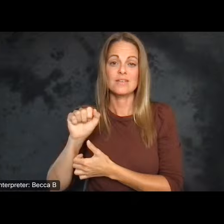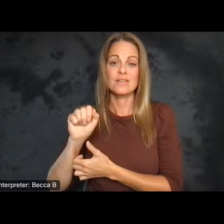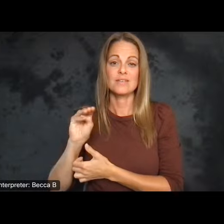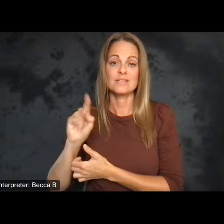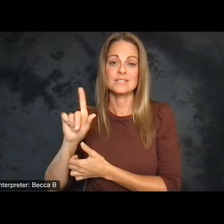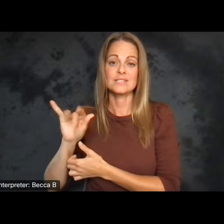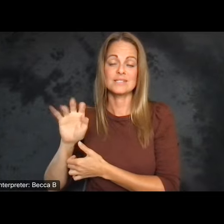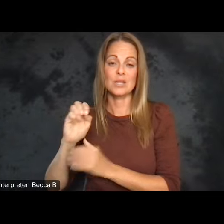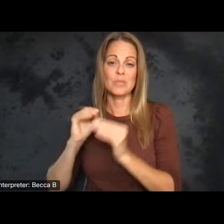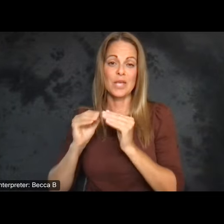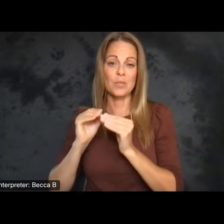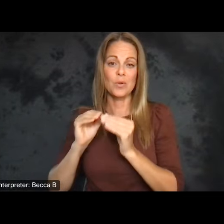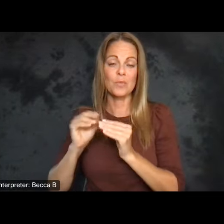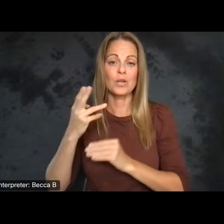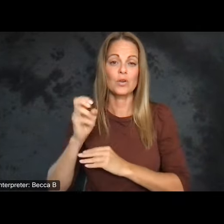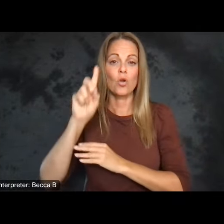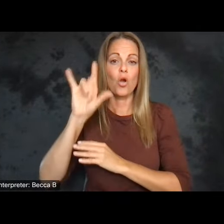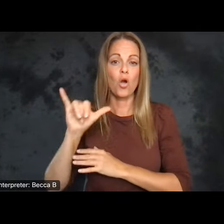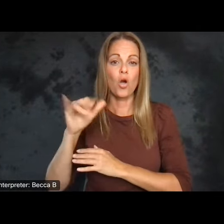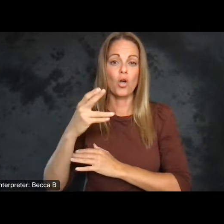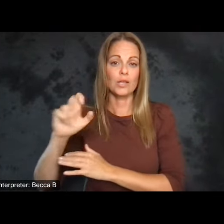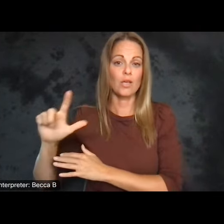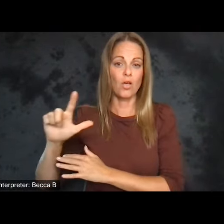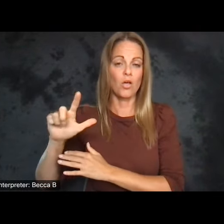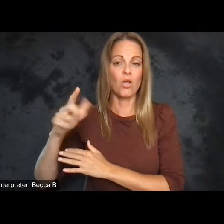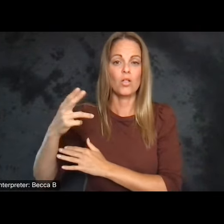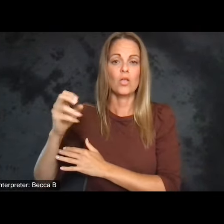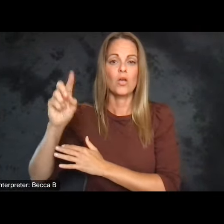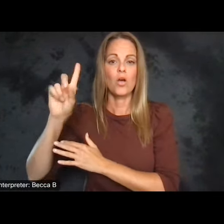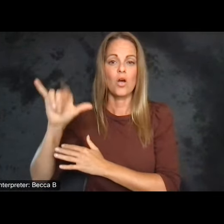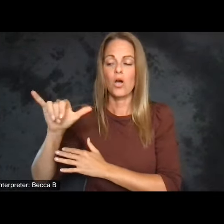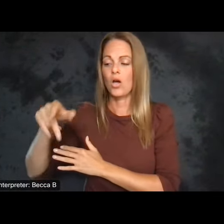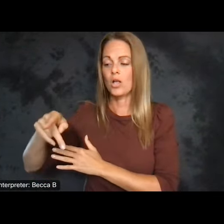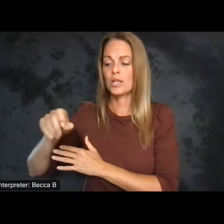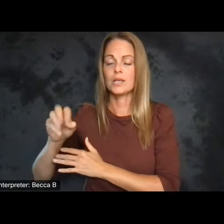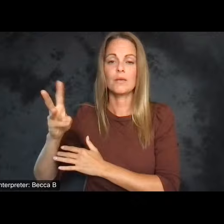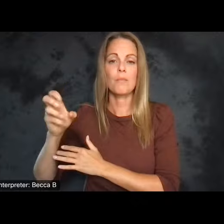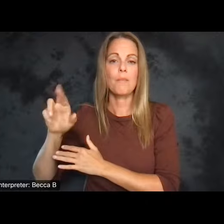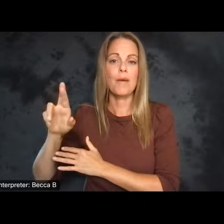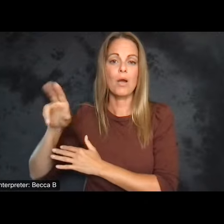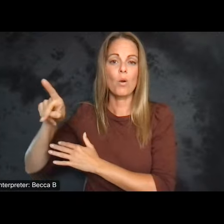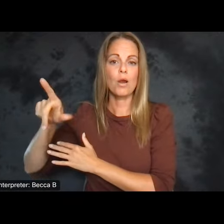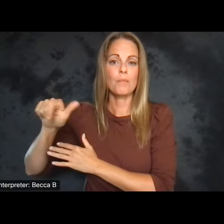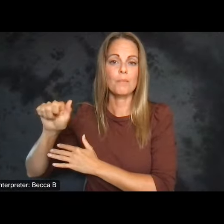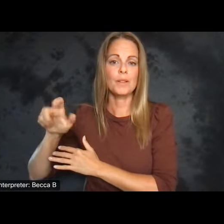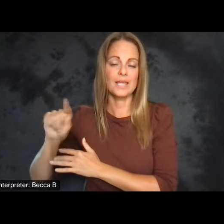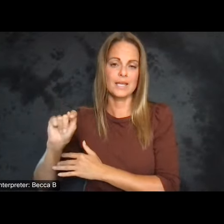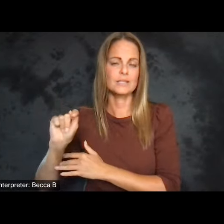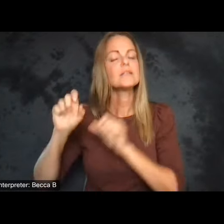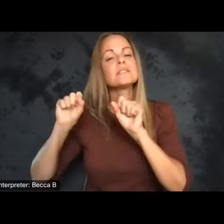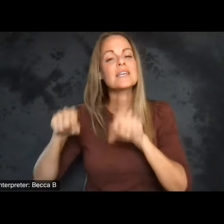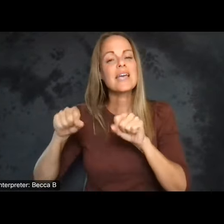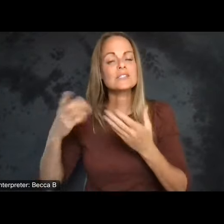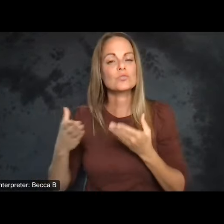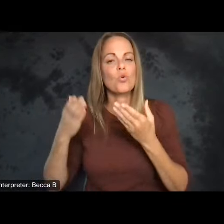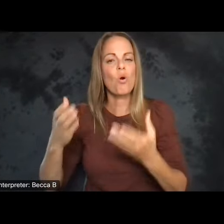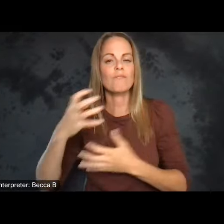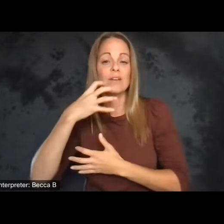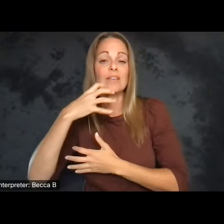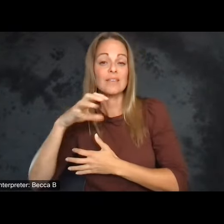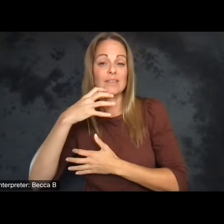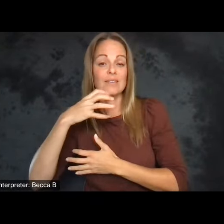Holly Hall, the Holly Power Plant. And this is really about having the capacity to be able to offer the heating that's needed